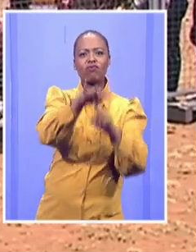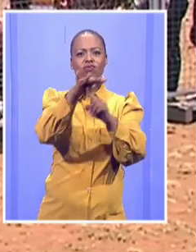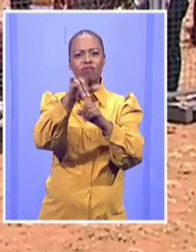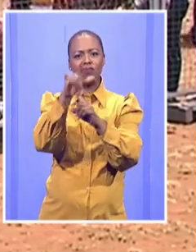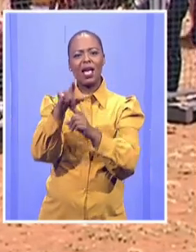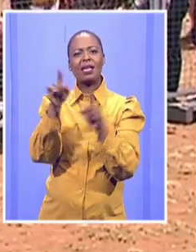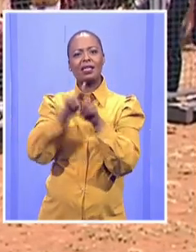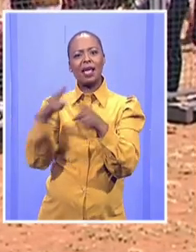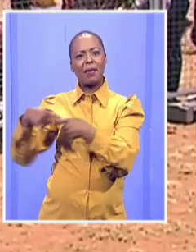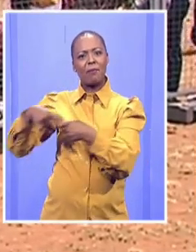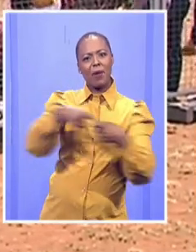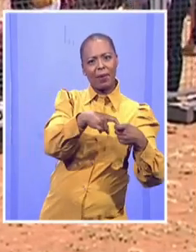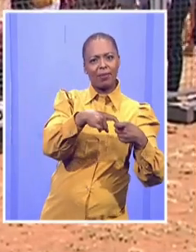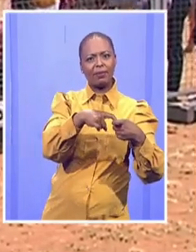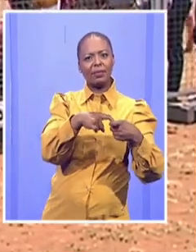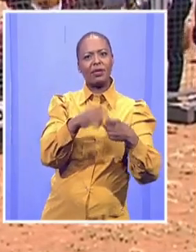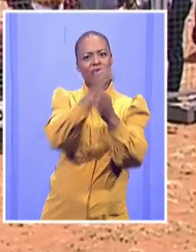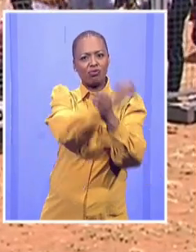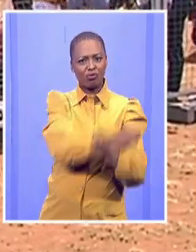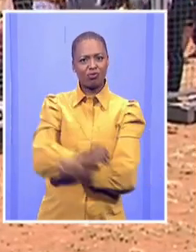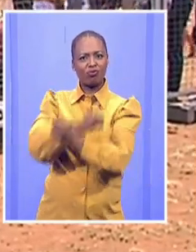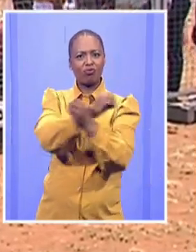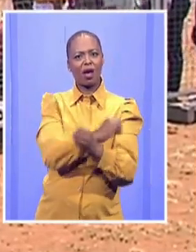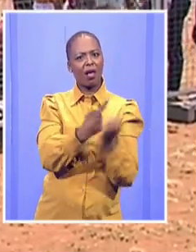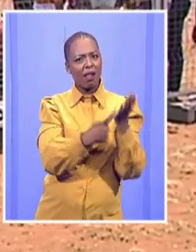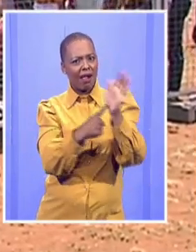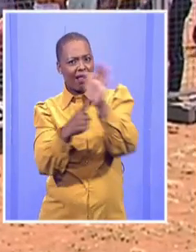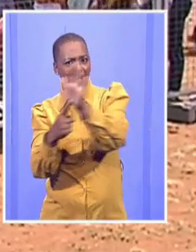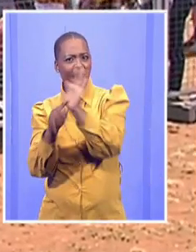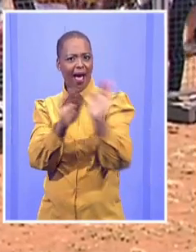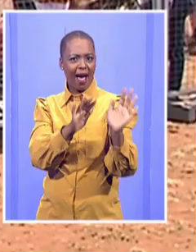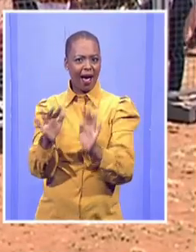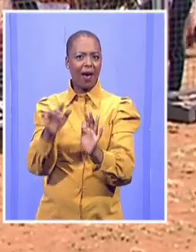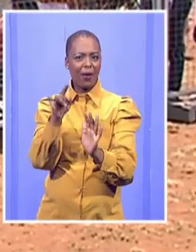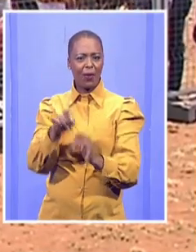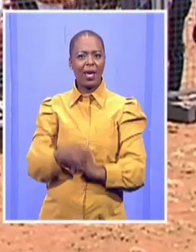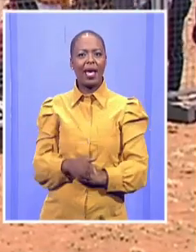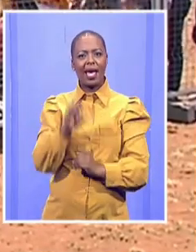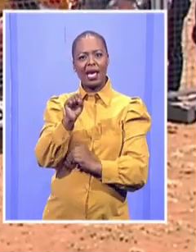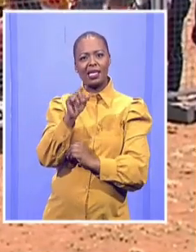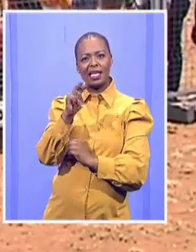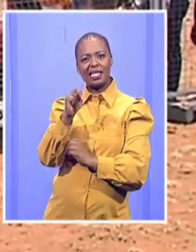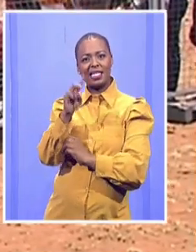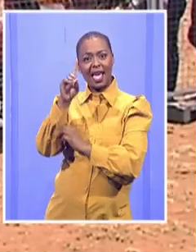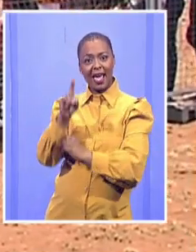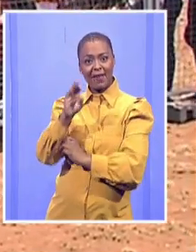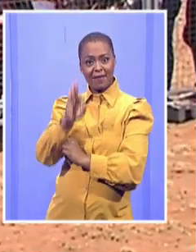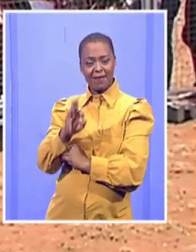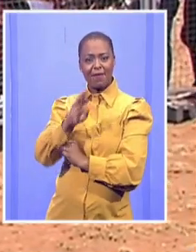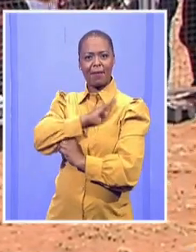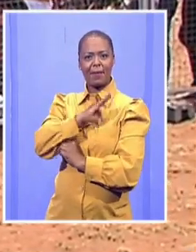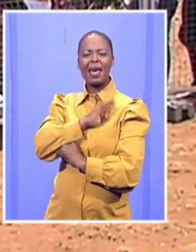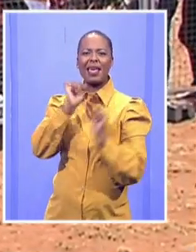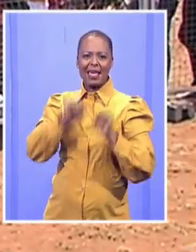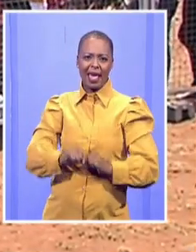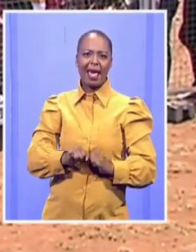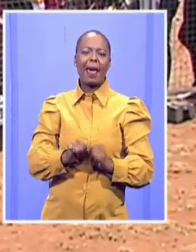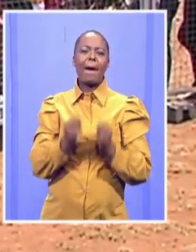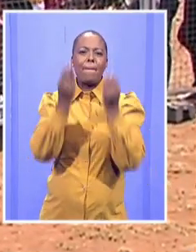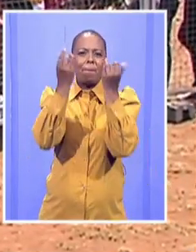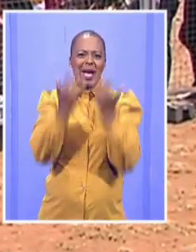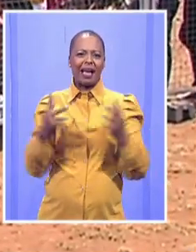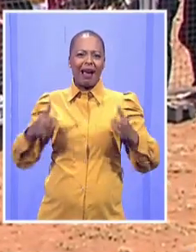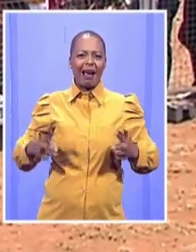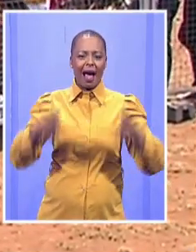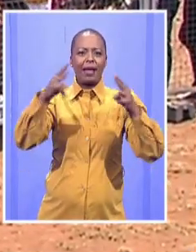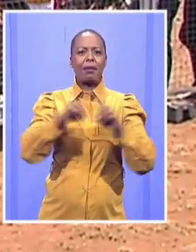track. There's capability demonstrations showing that while the SANDF is suffering from budget cuts, they still have